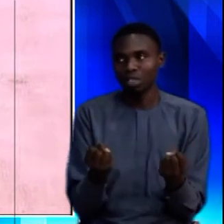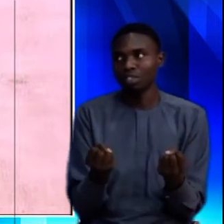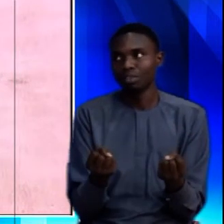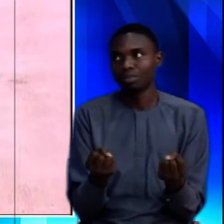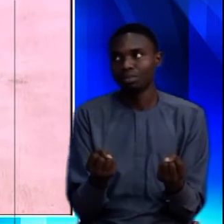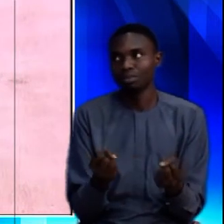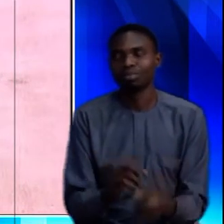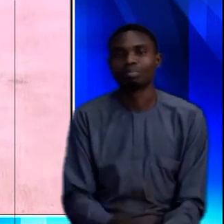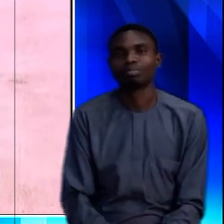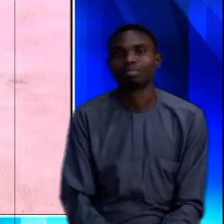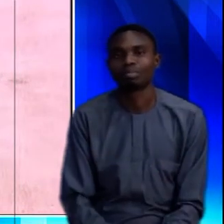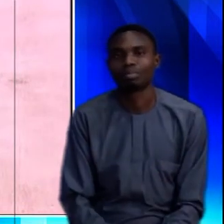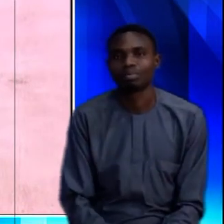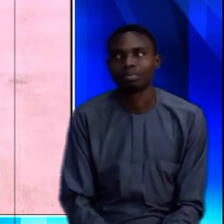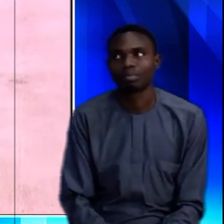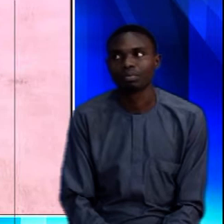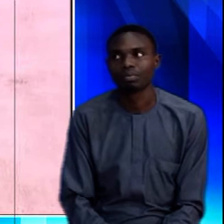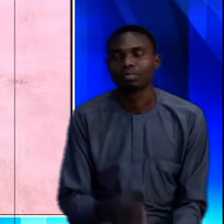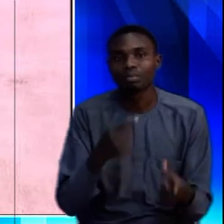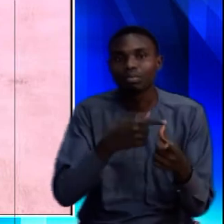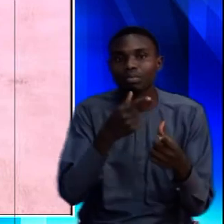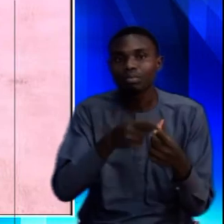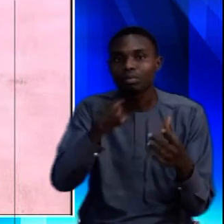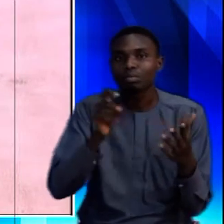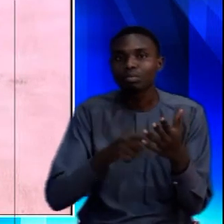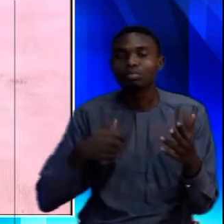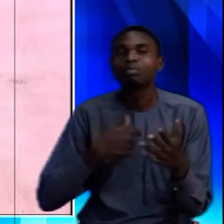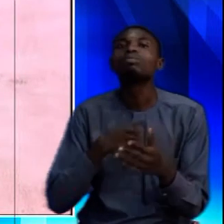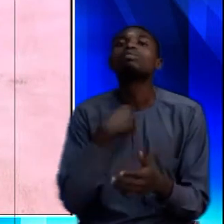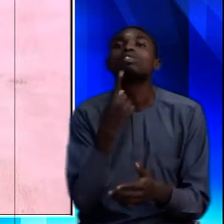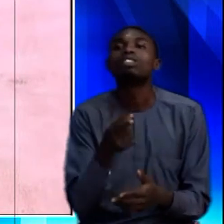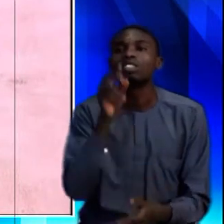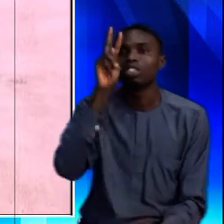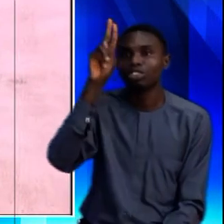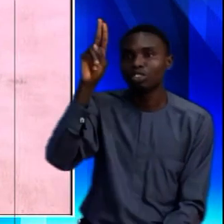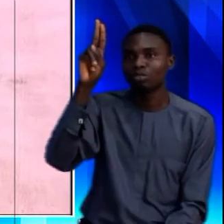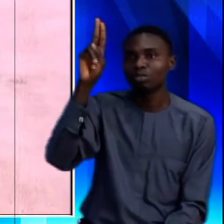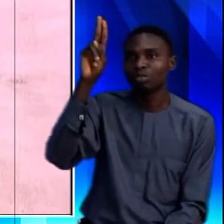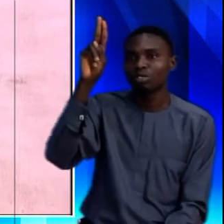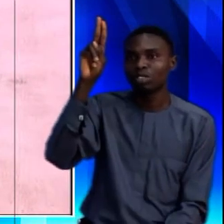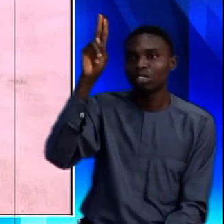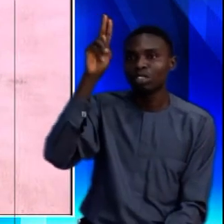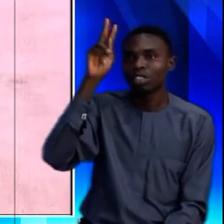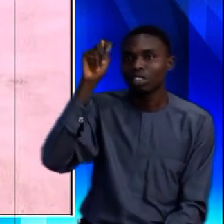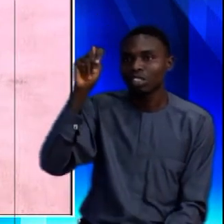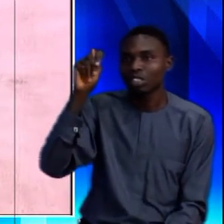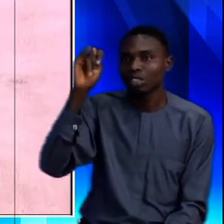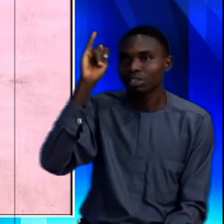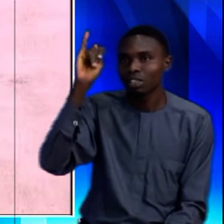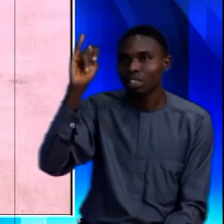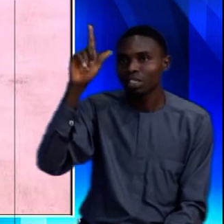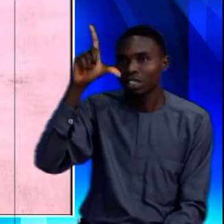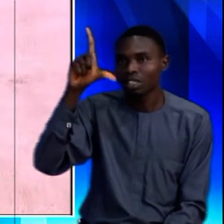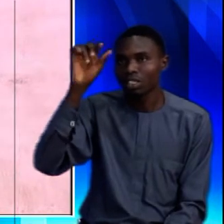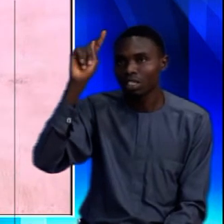creation of a utility. Then, when we say utility, we are still talking about the satisfaction derived from